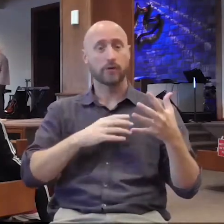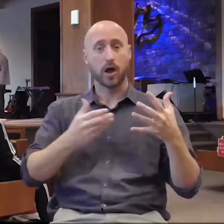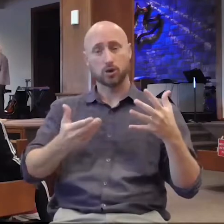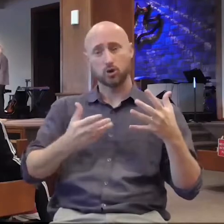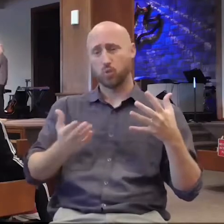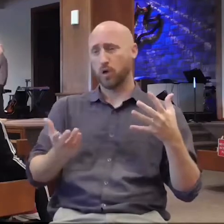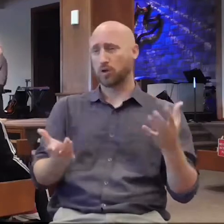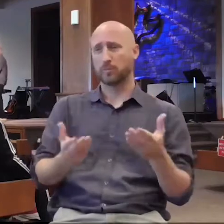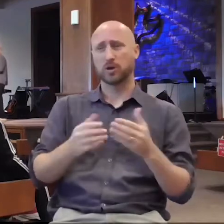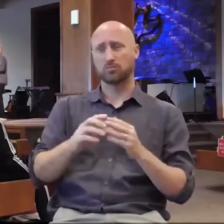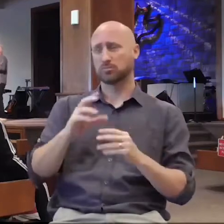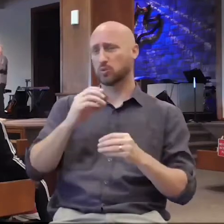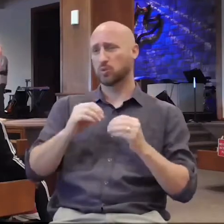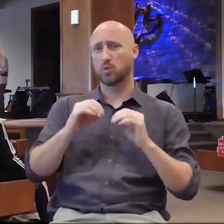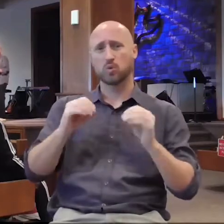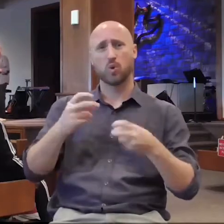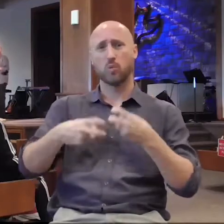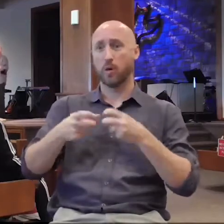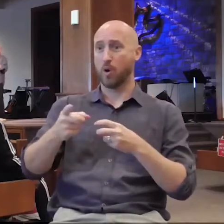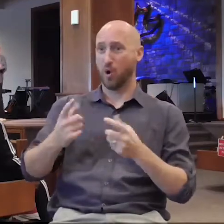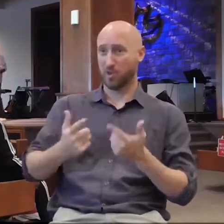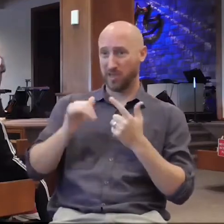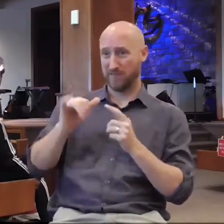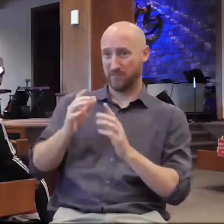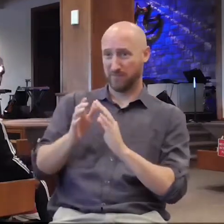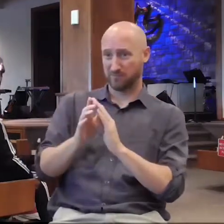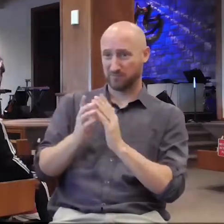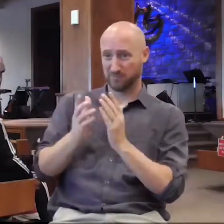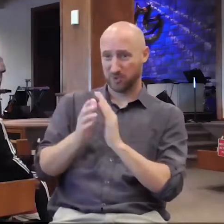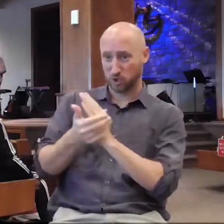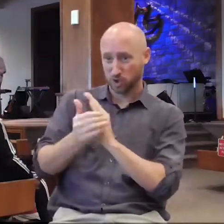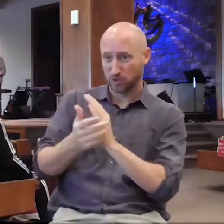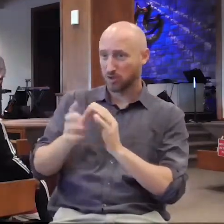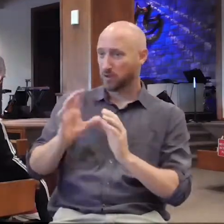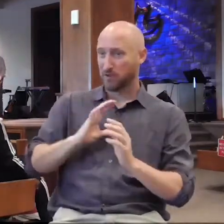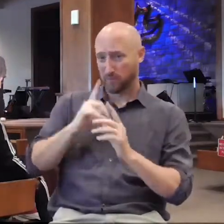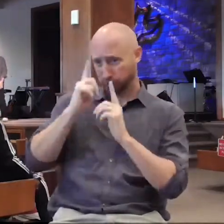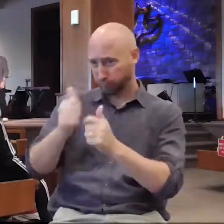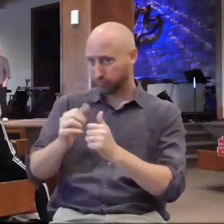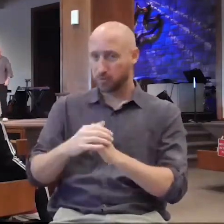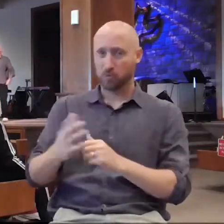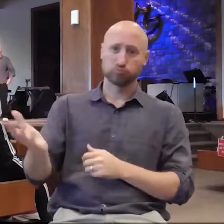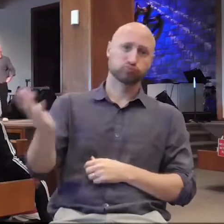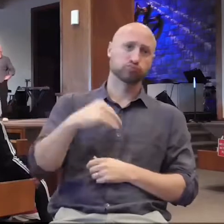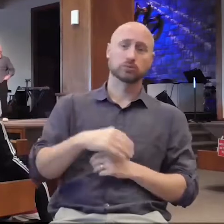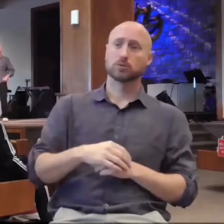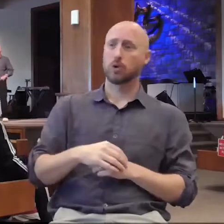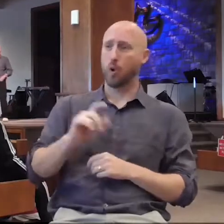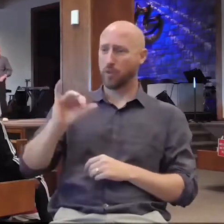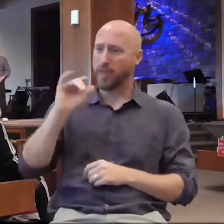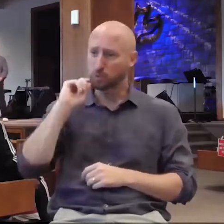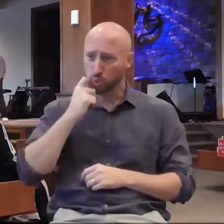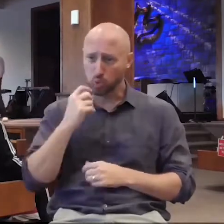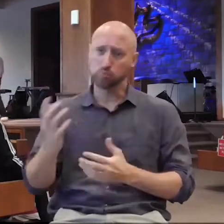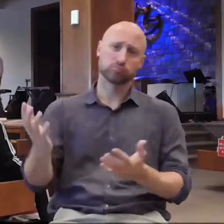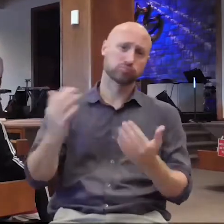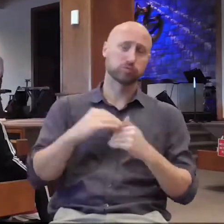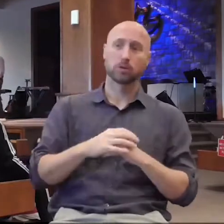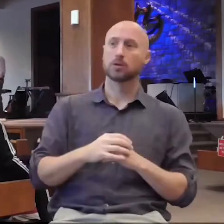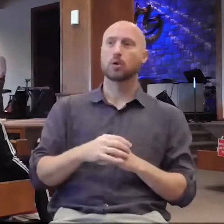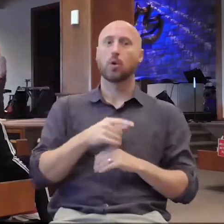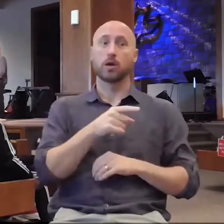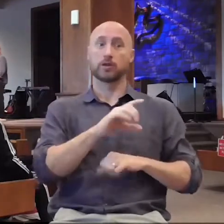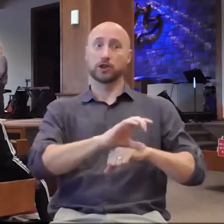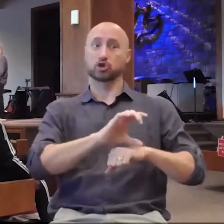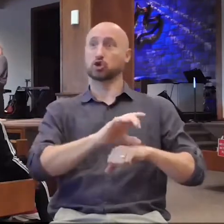no problem, you can live that way, you can live this way, that's cool, you can do it. Now, Jesus said, no, this church is healthy because it has an